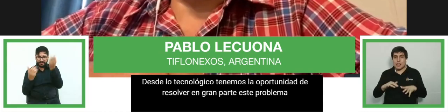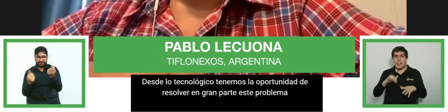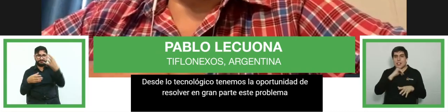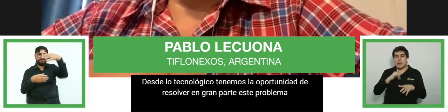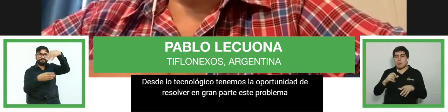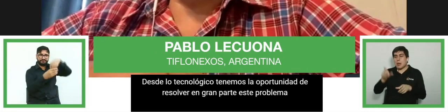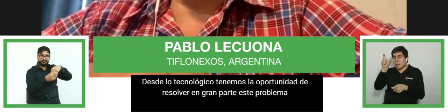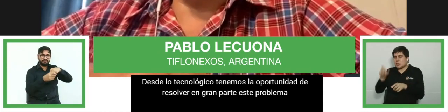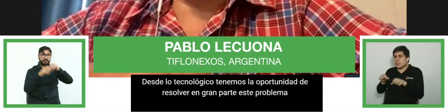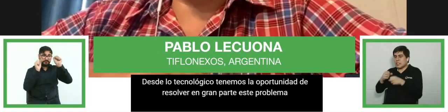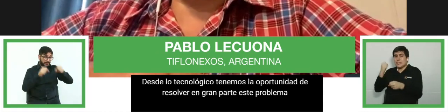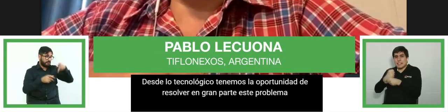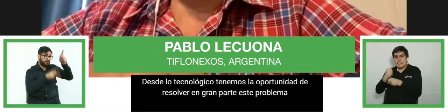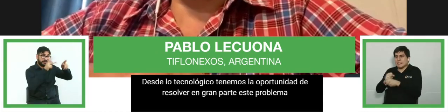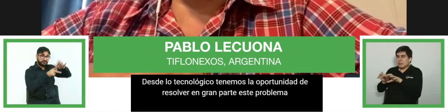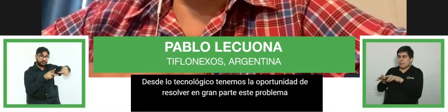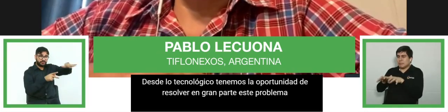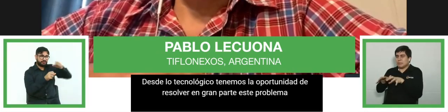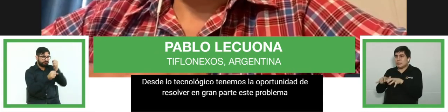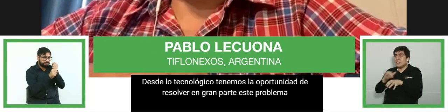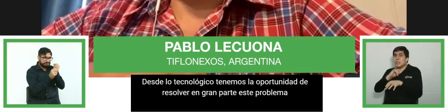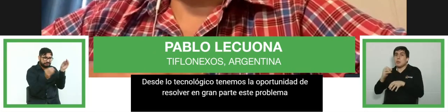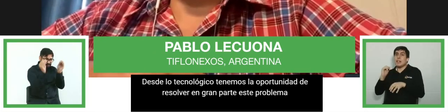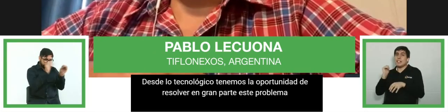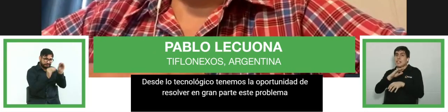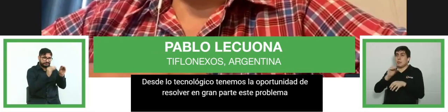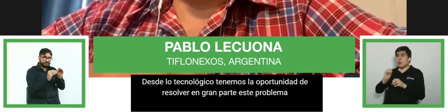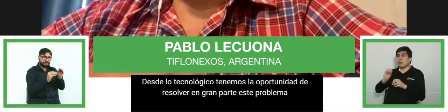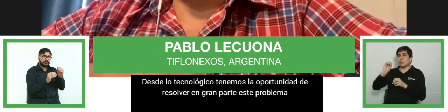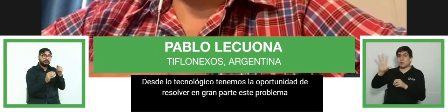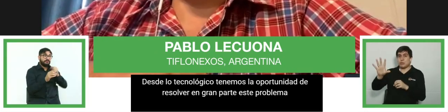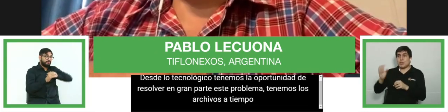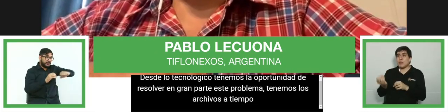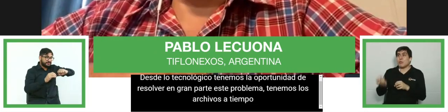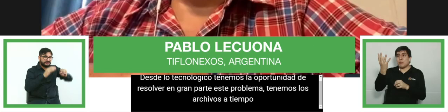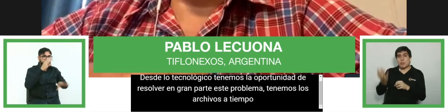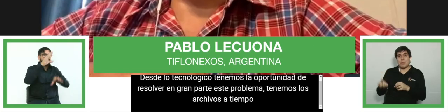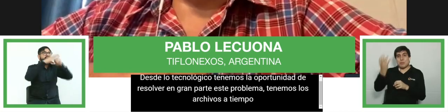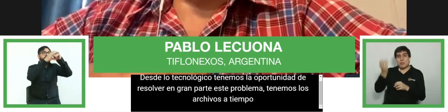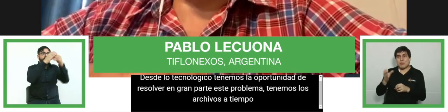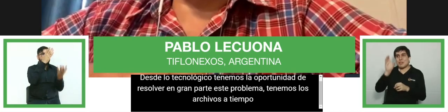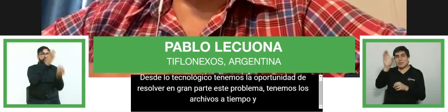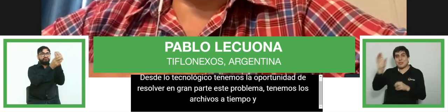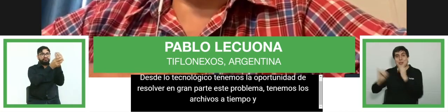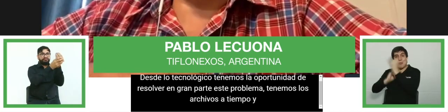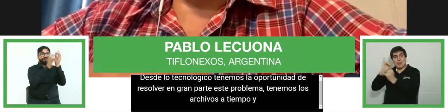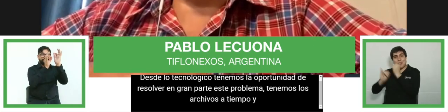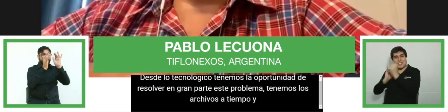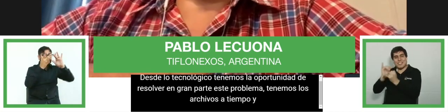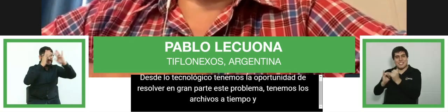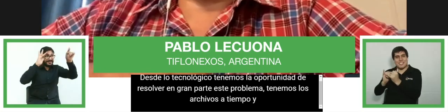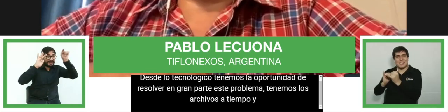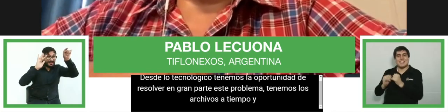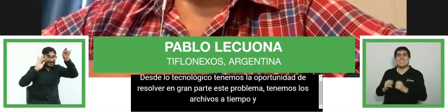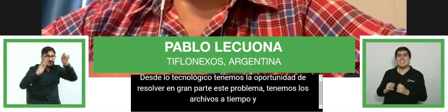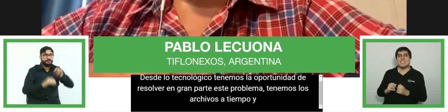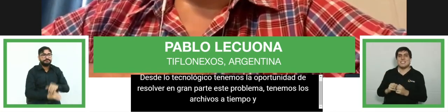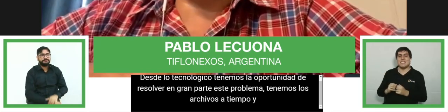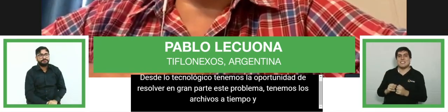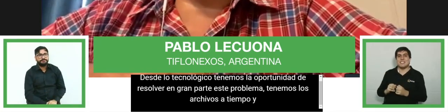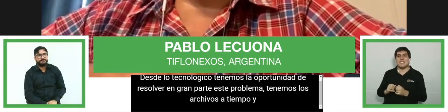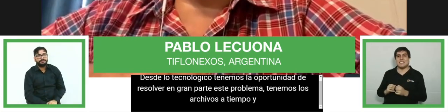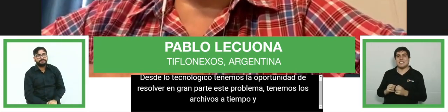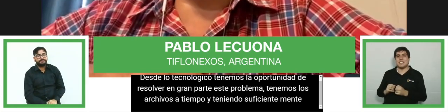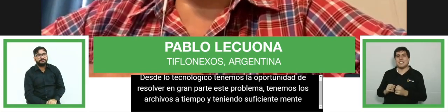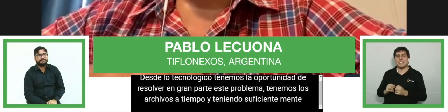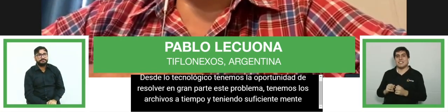be available for children, and having a library in a network where all the institutions can access